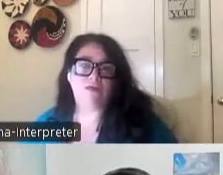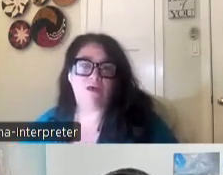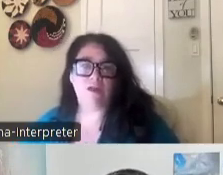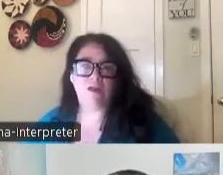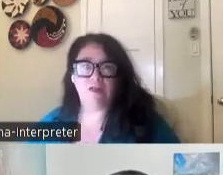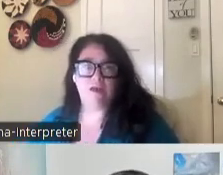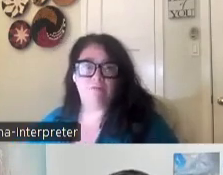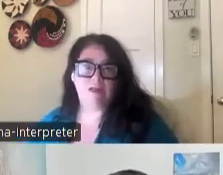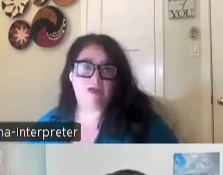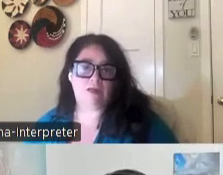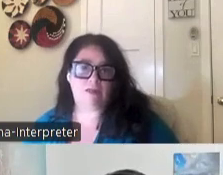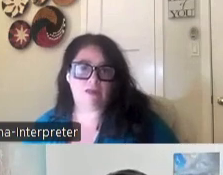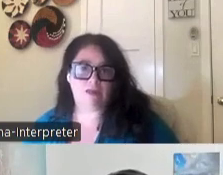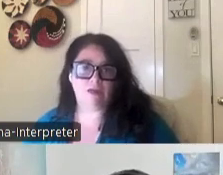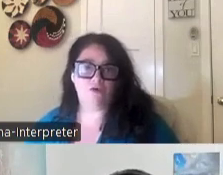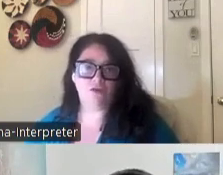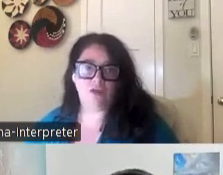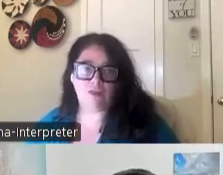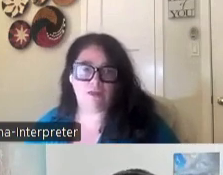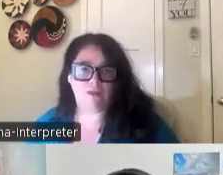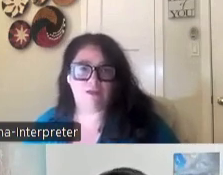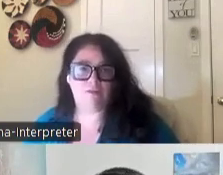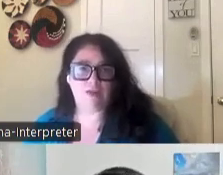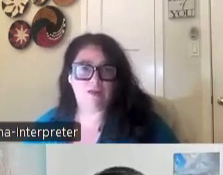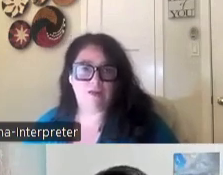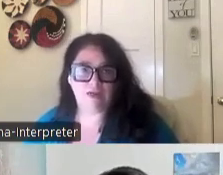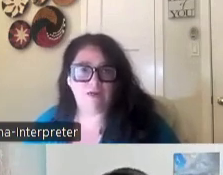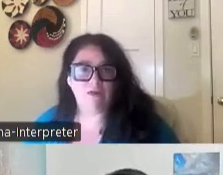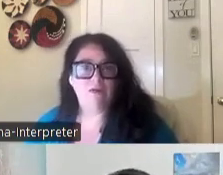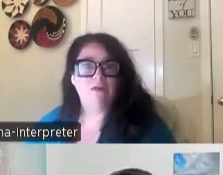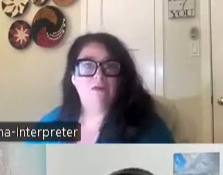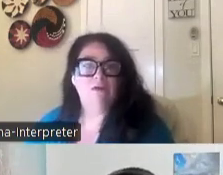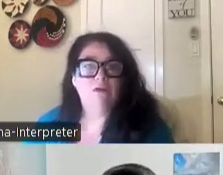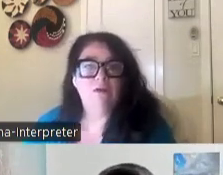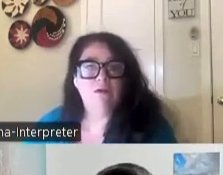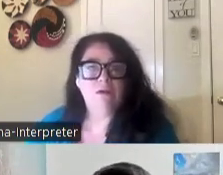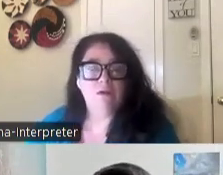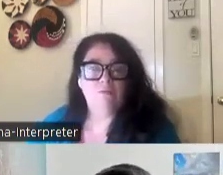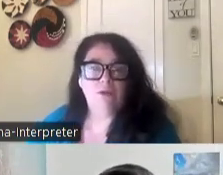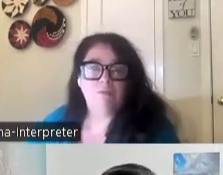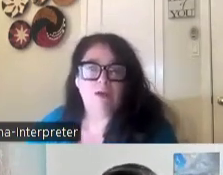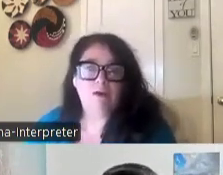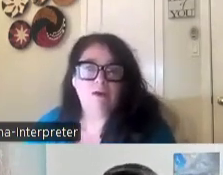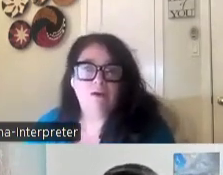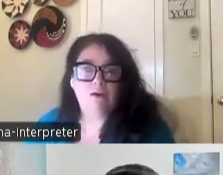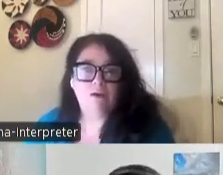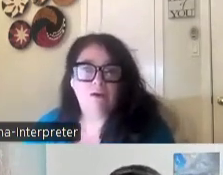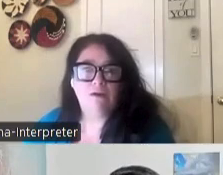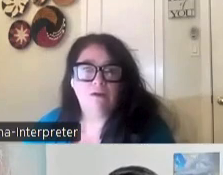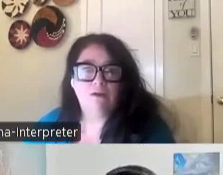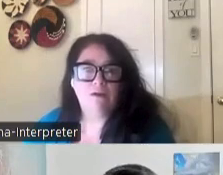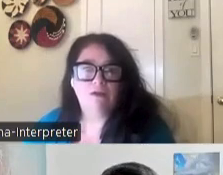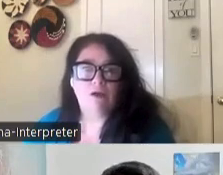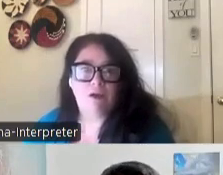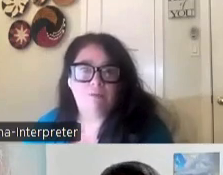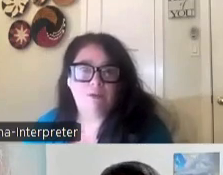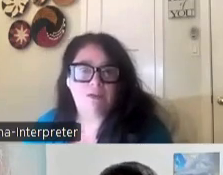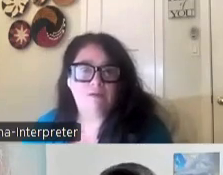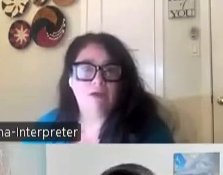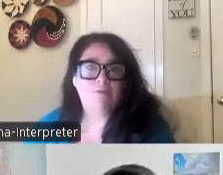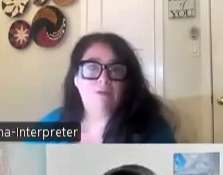low stratus clouds, and occasionally, if you're lucky or unlucky, depending on your perspective, I suppose if you're a redwood tree, this is a